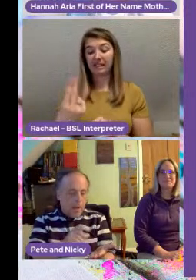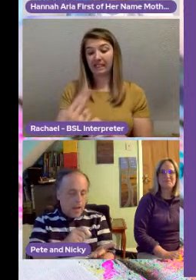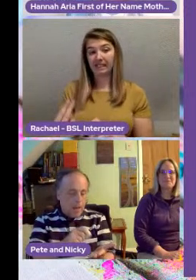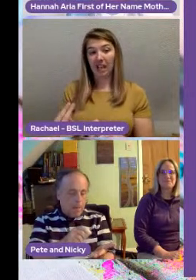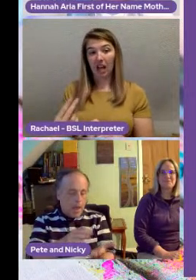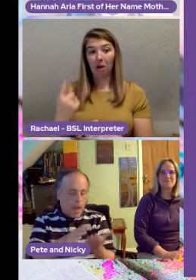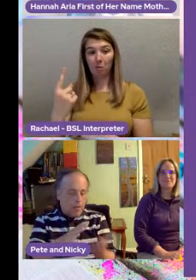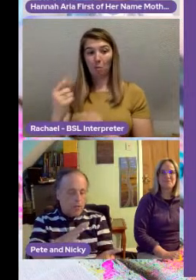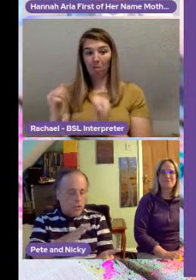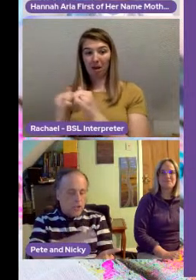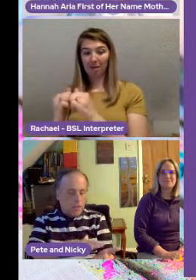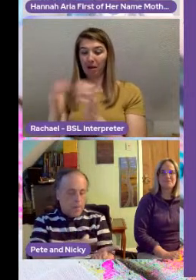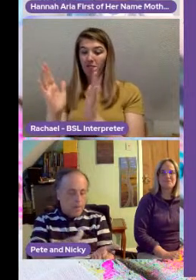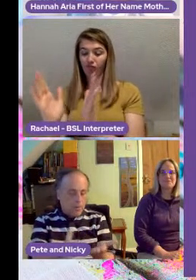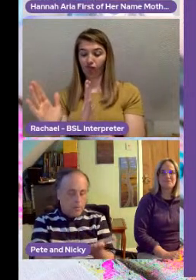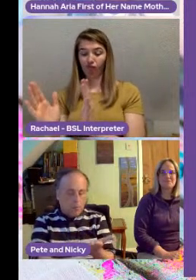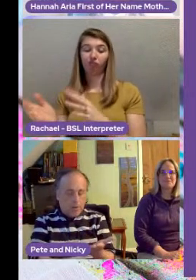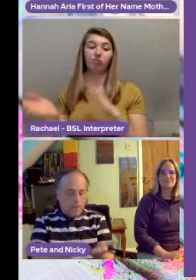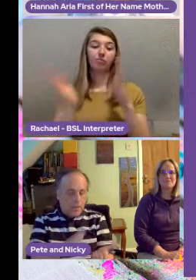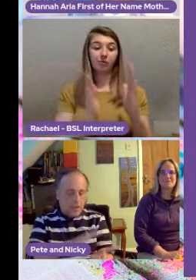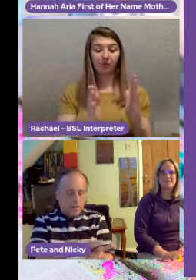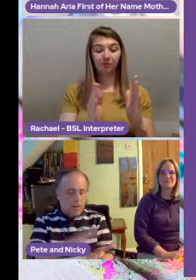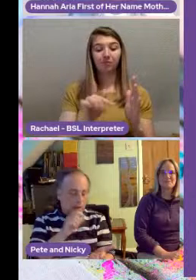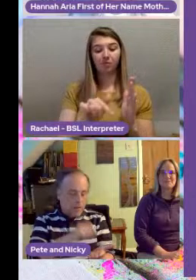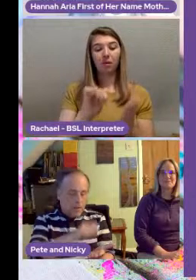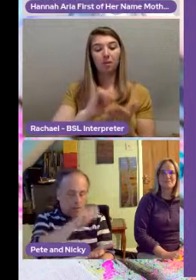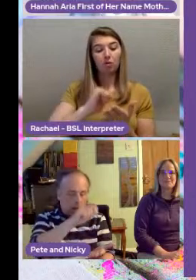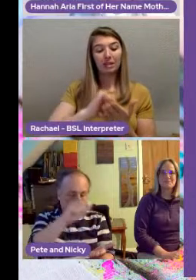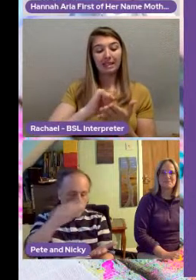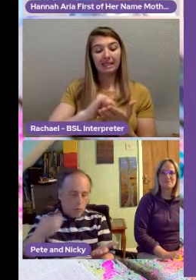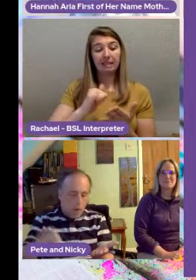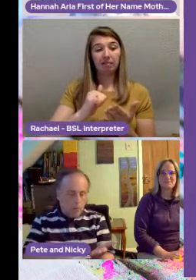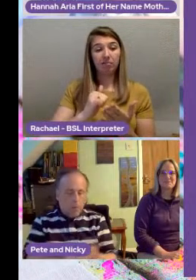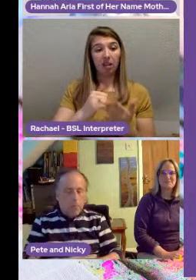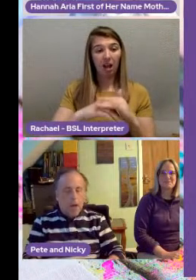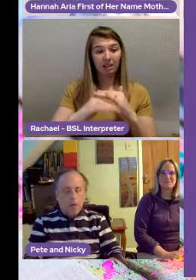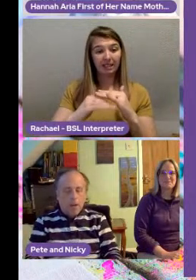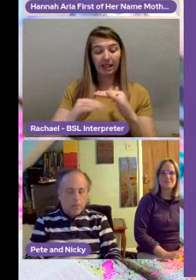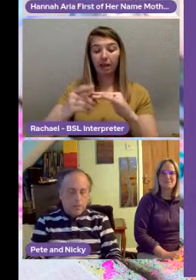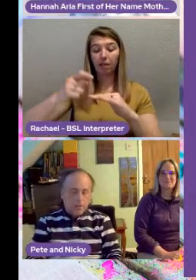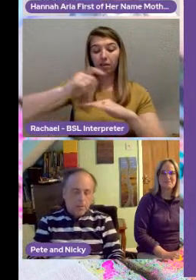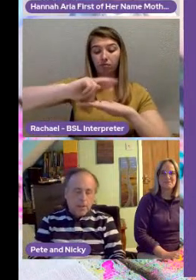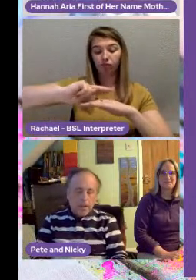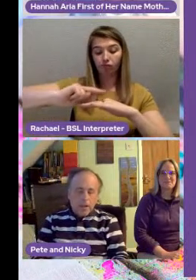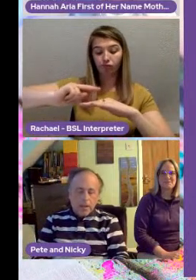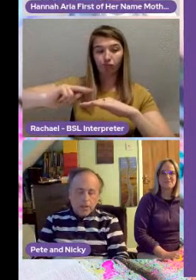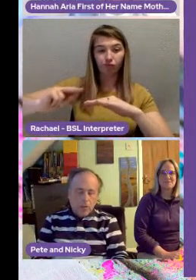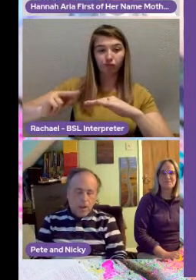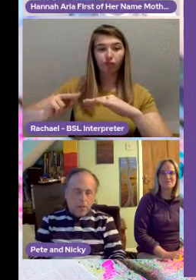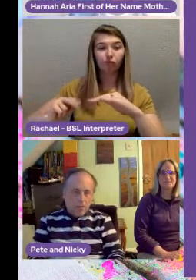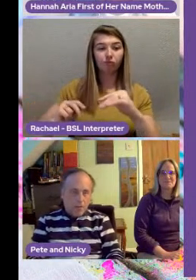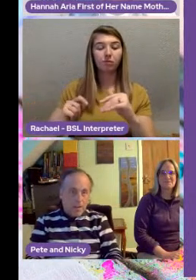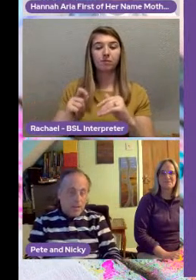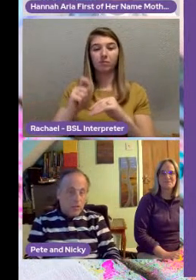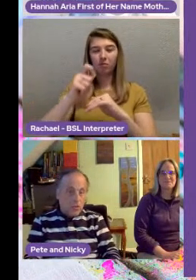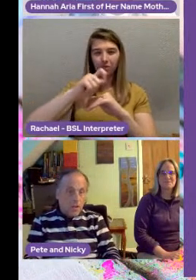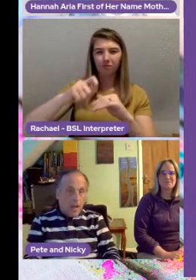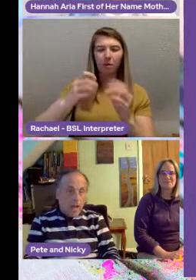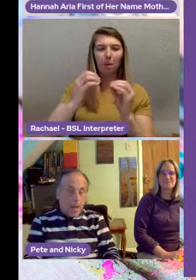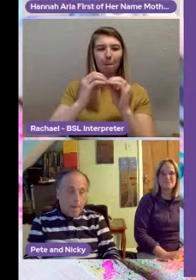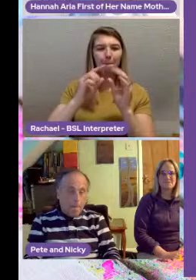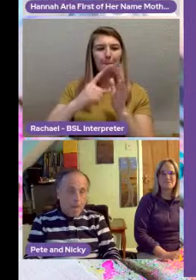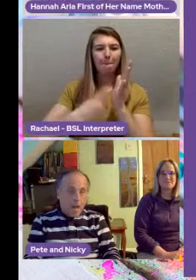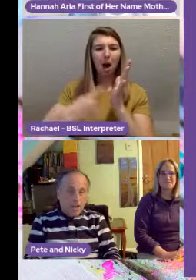paper and the sheet of paper to be printed underneath, and then drew around with a biro to transfer the